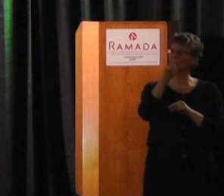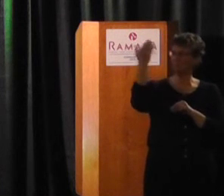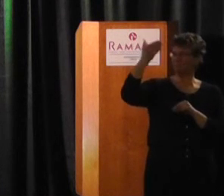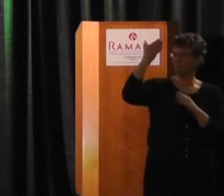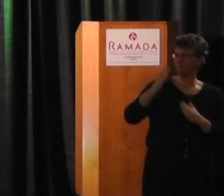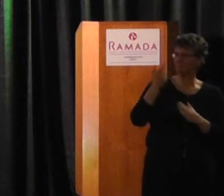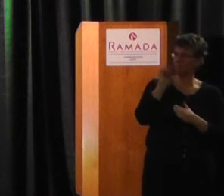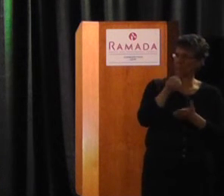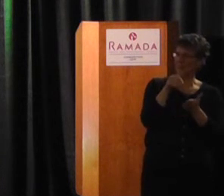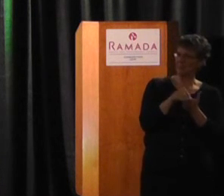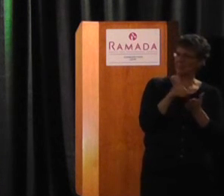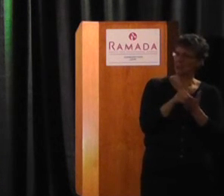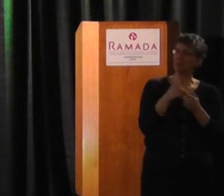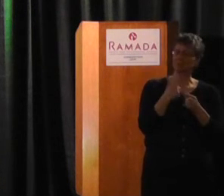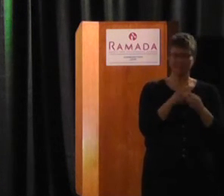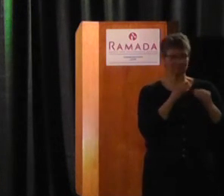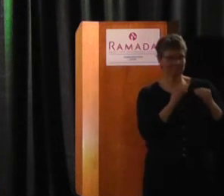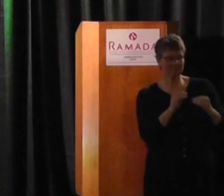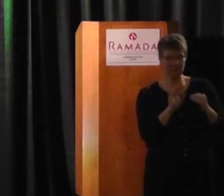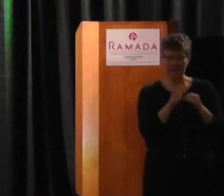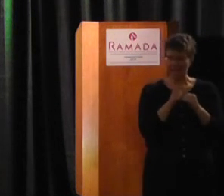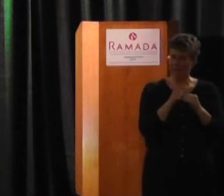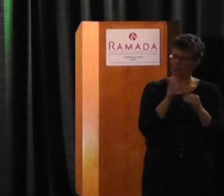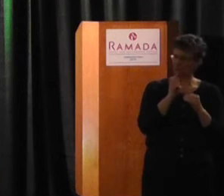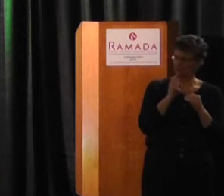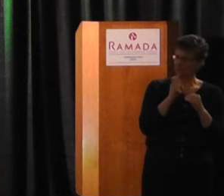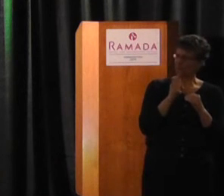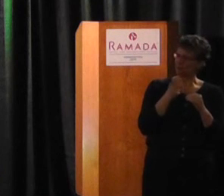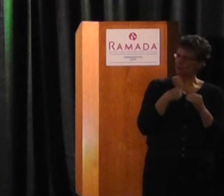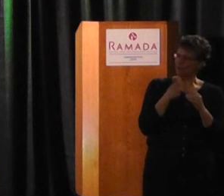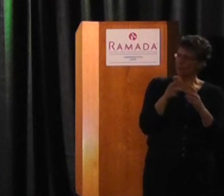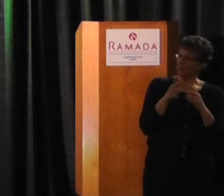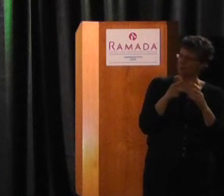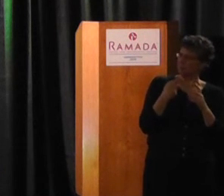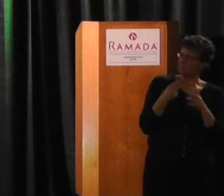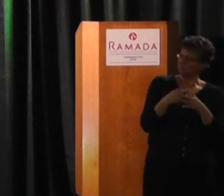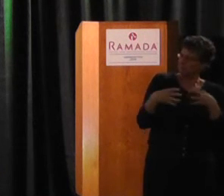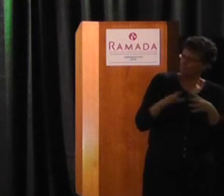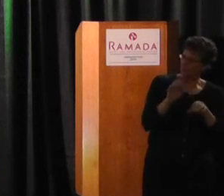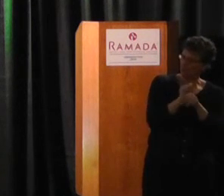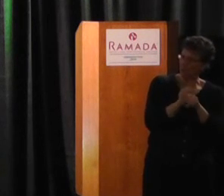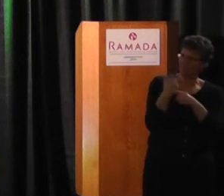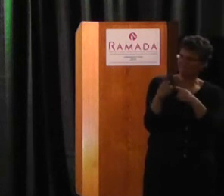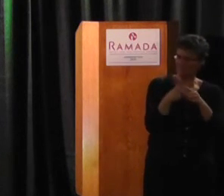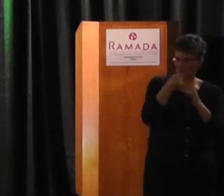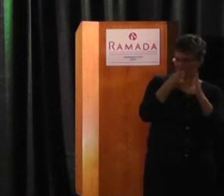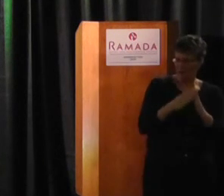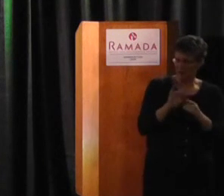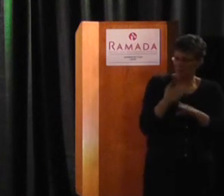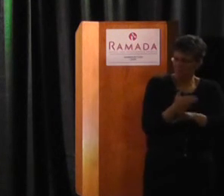their own art practices. So he's been sitting in Calgary for the last few days, talking to artists about their work and showing them how to make it